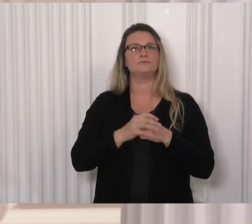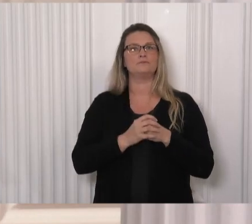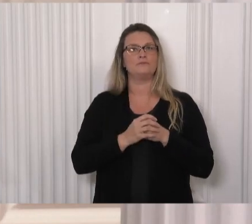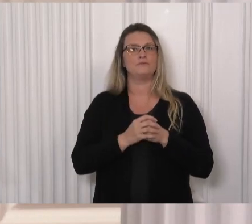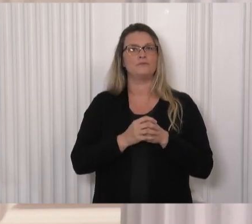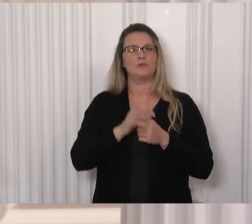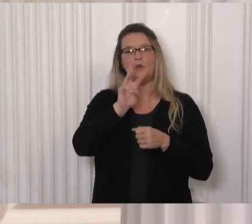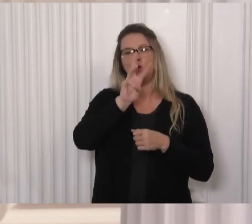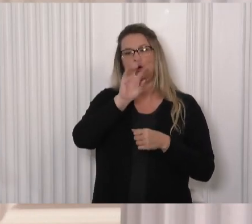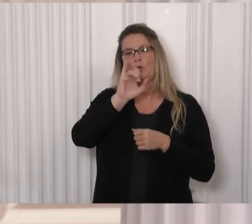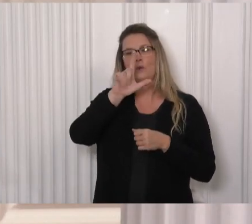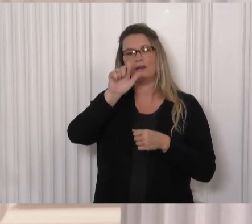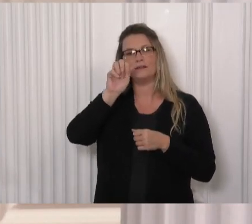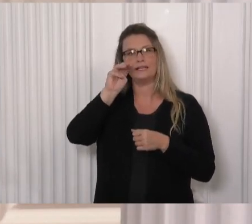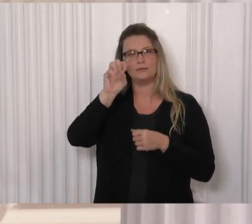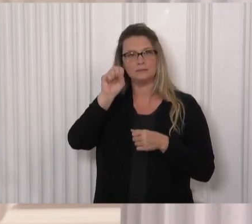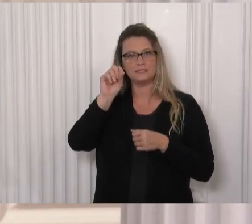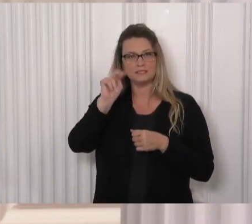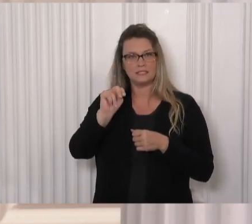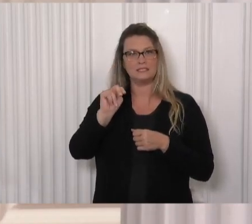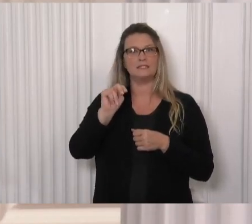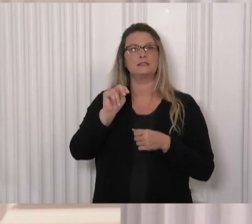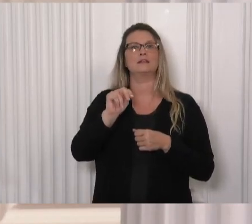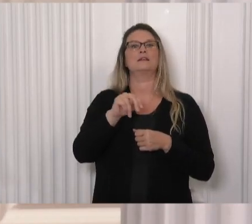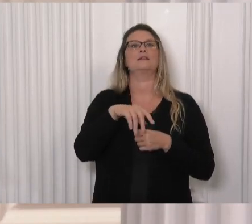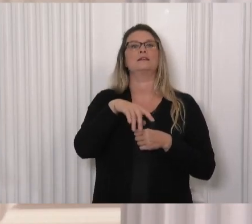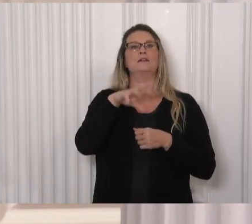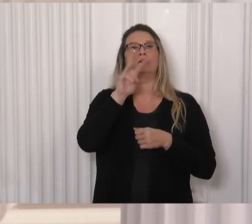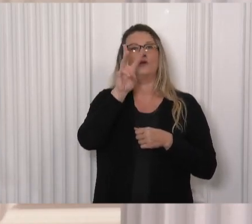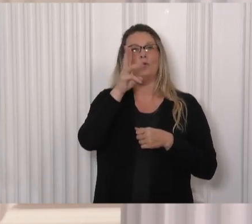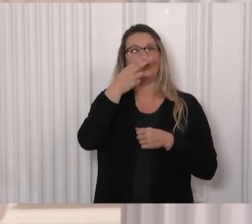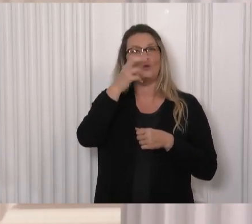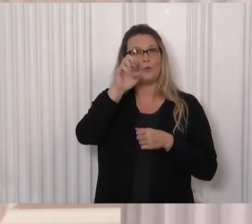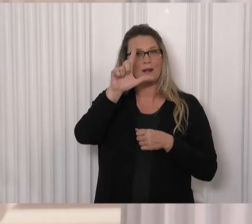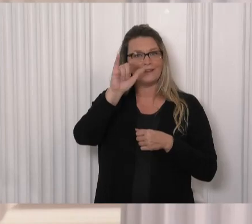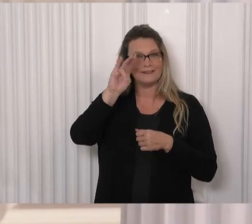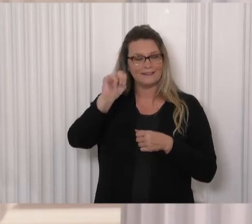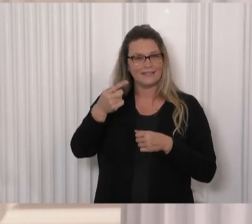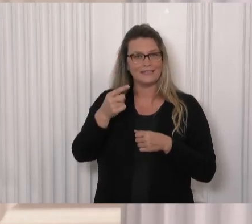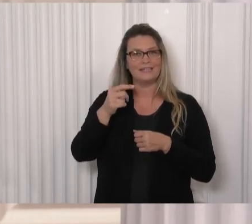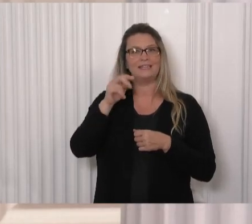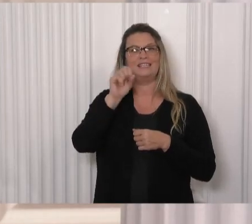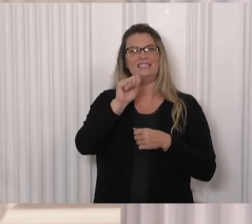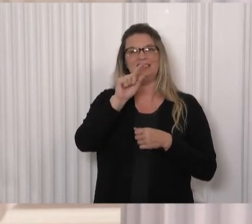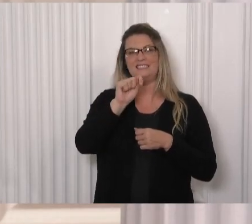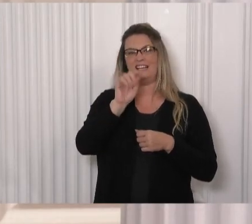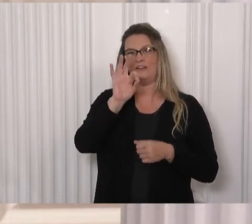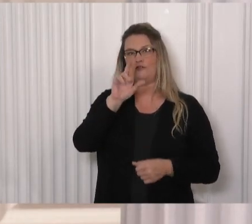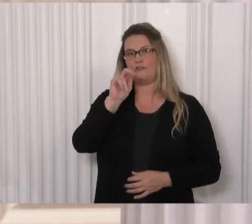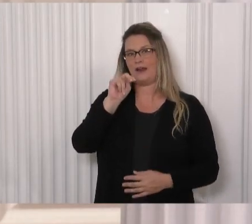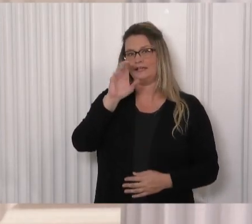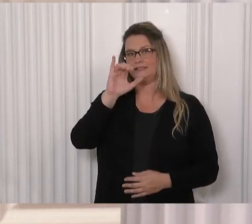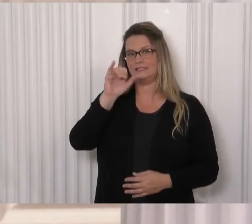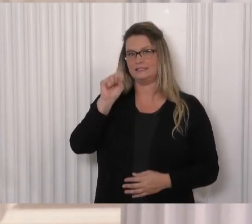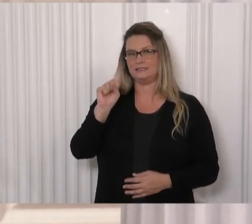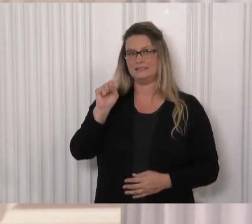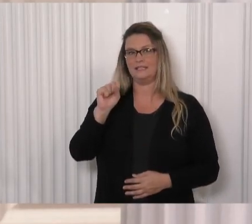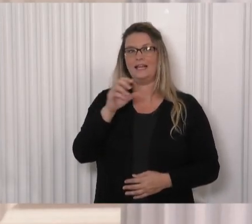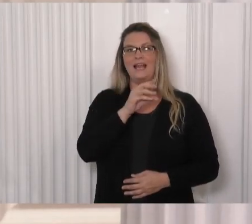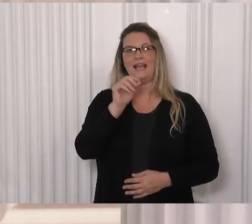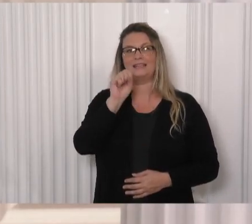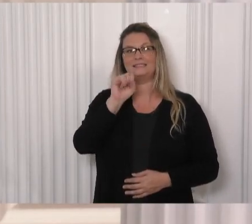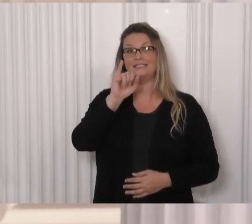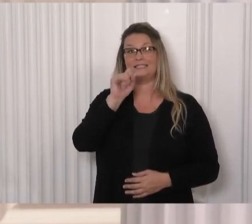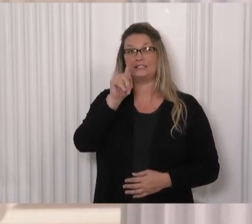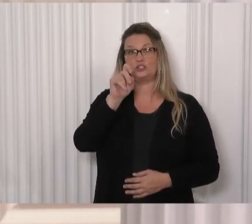the Williamson now, Wheeling, St. Francis, and Sistersville areas to have additional bed